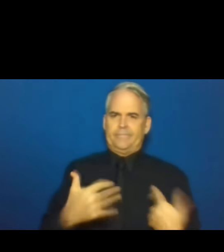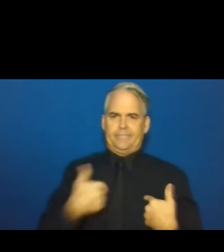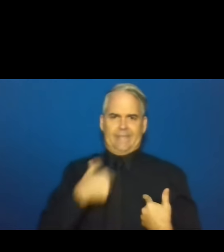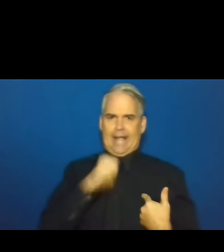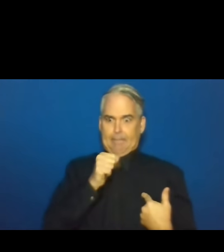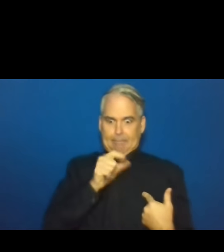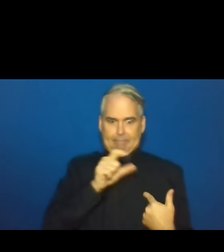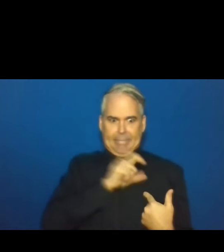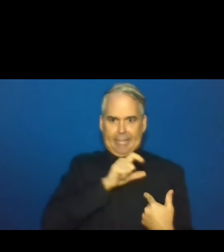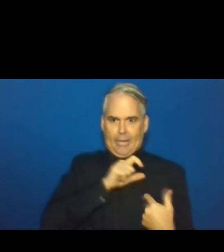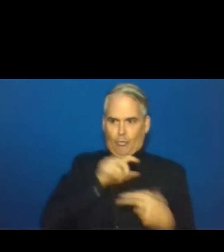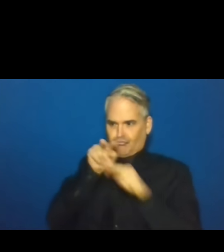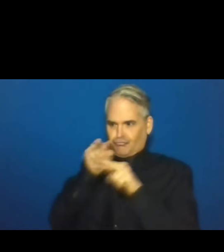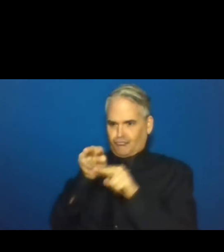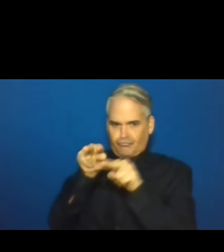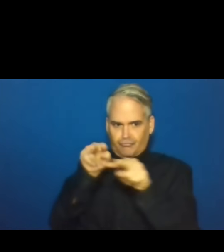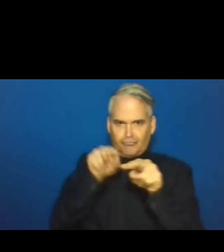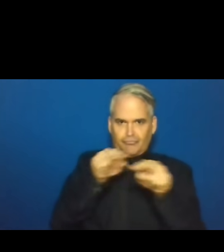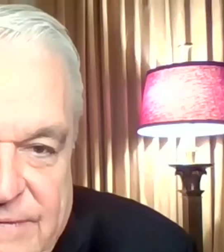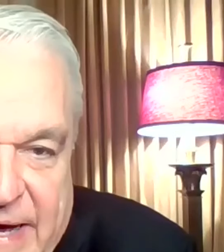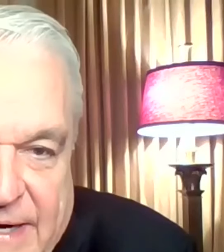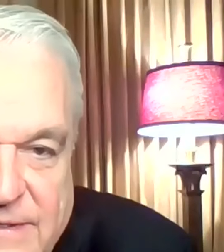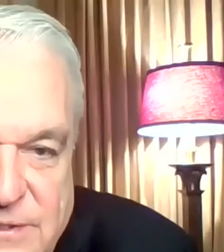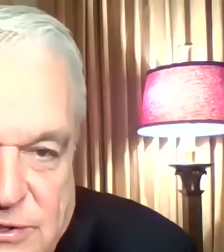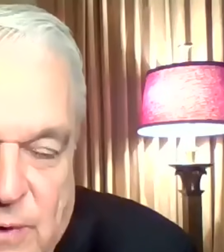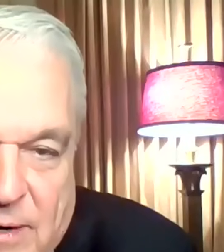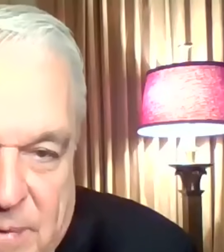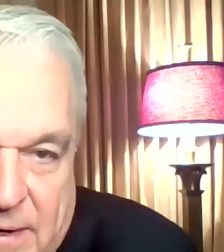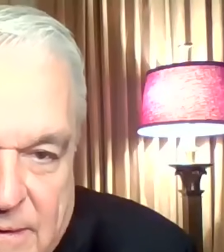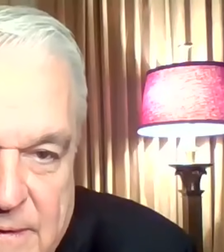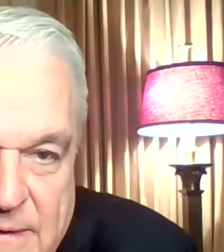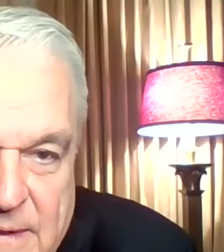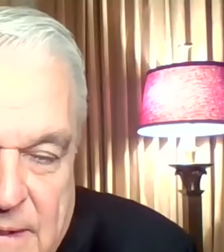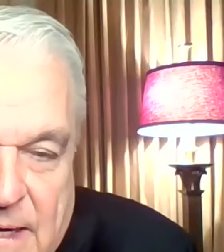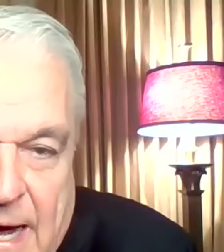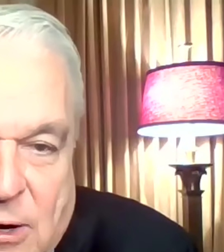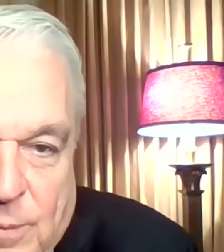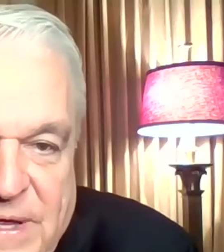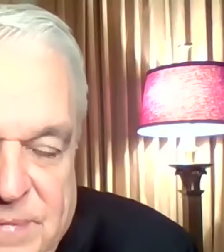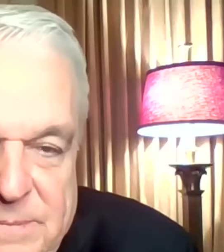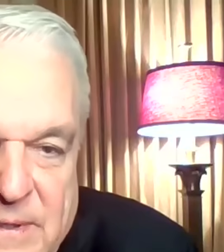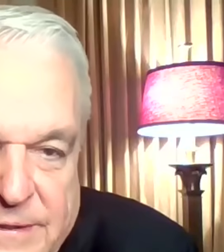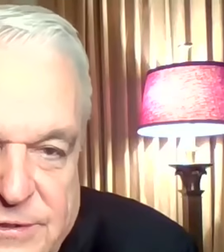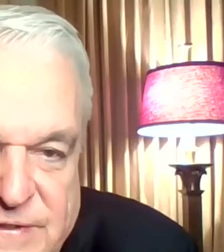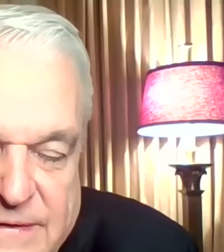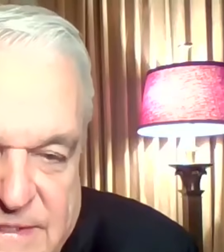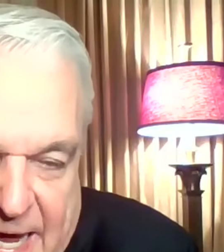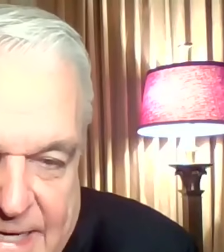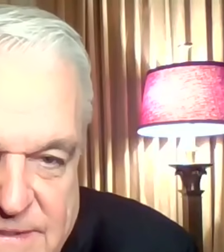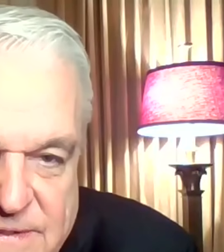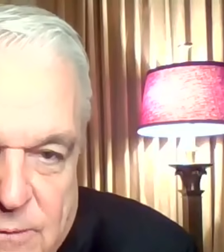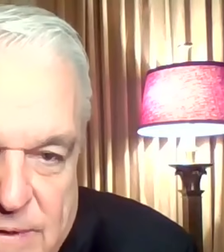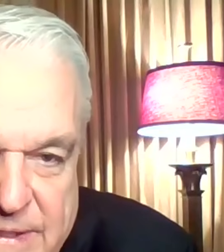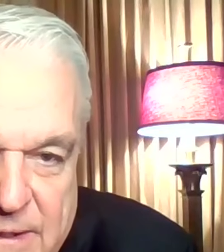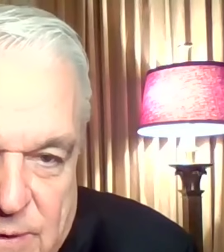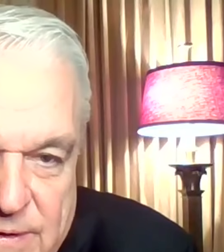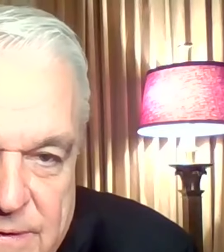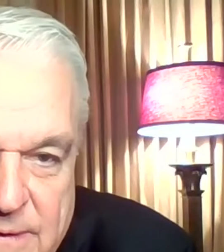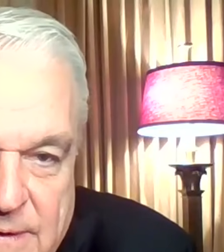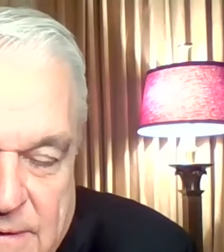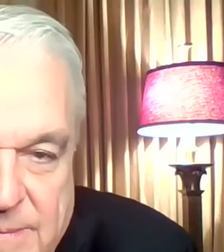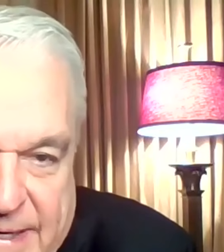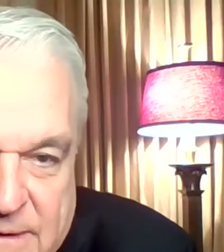It's now incumbent upon all of us as residents of Nevada to do our part. I hope that people understand the science that we're